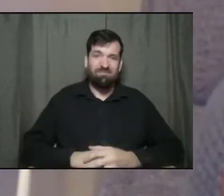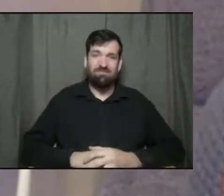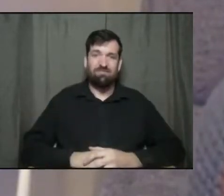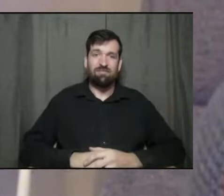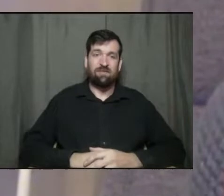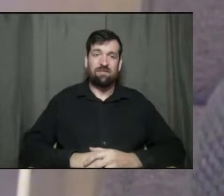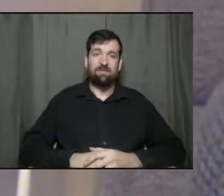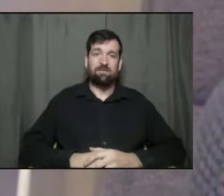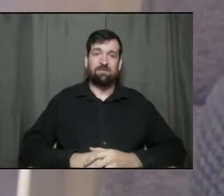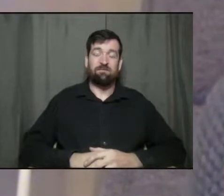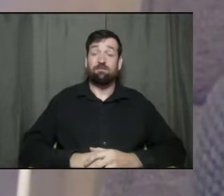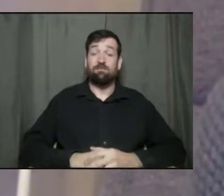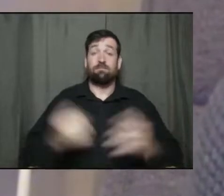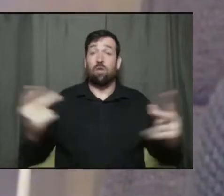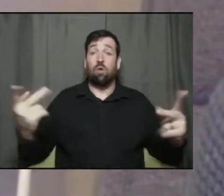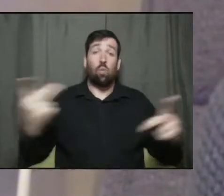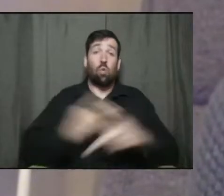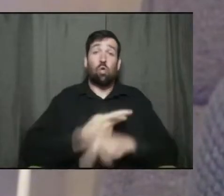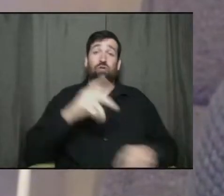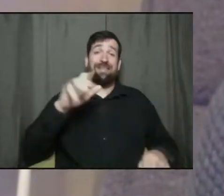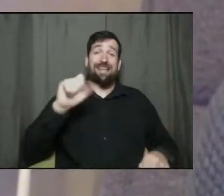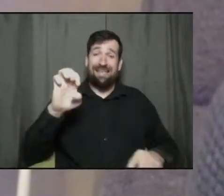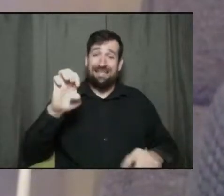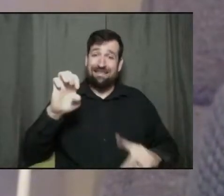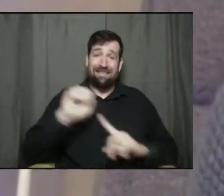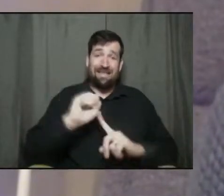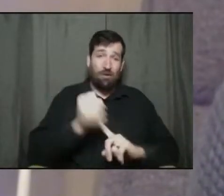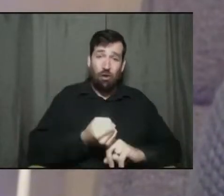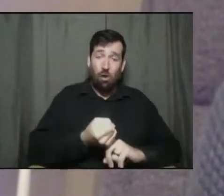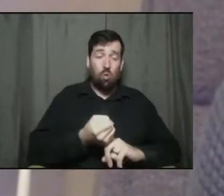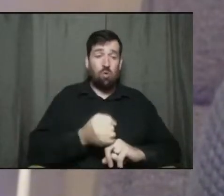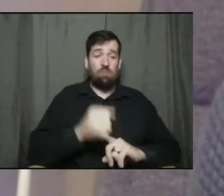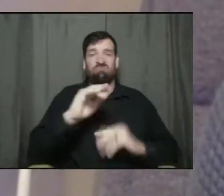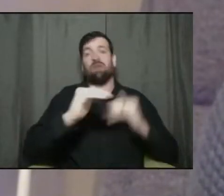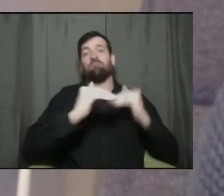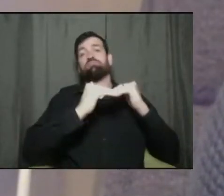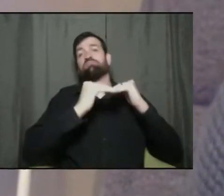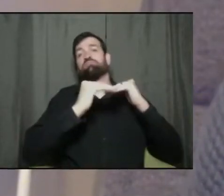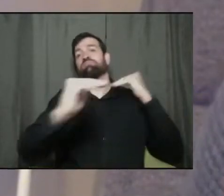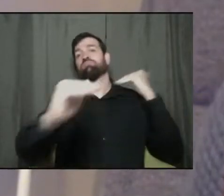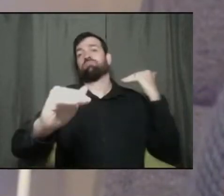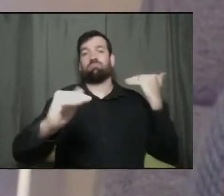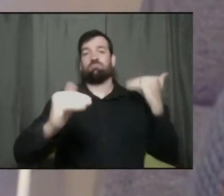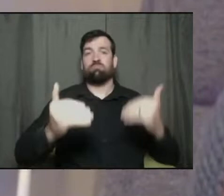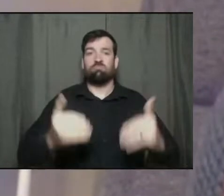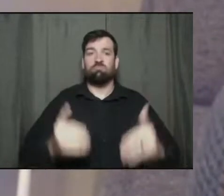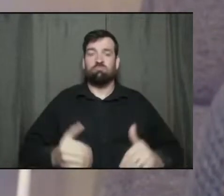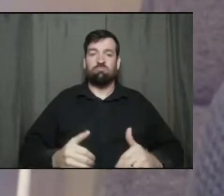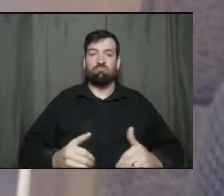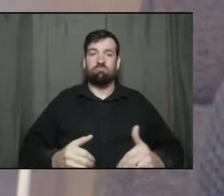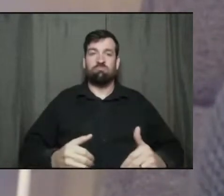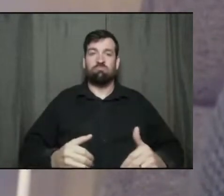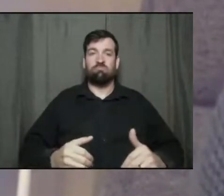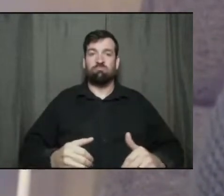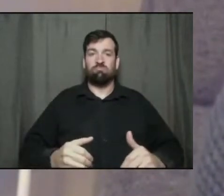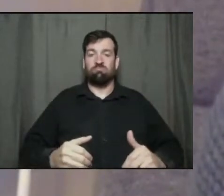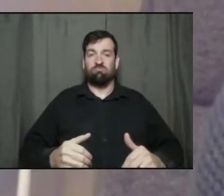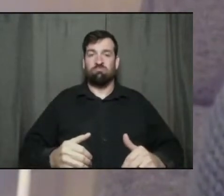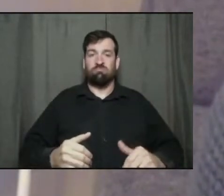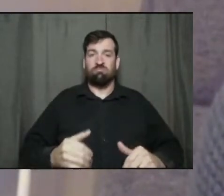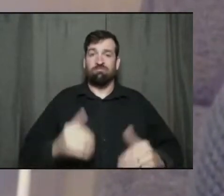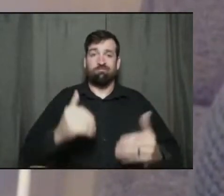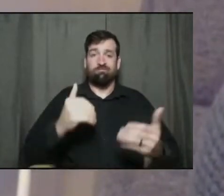They, like, the worst case scenario, they kind of maintained where they were at. And then there was just any sort of increase from a tiny bit